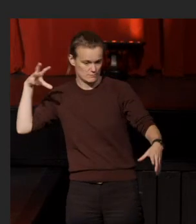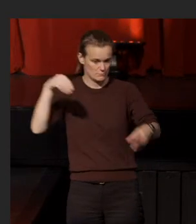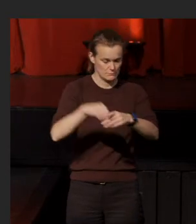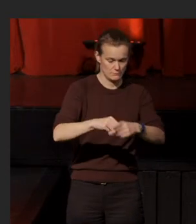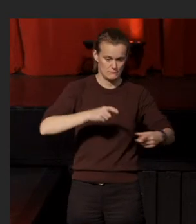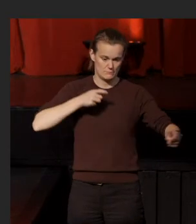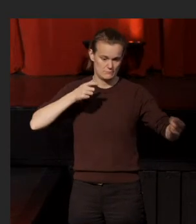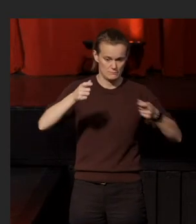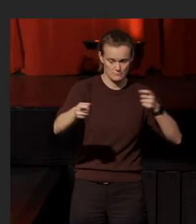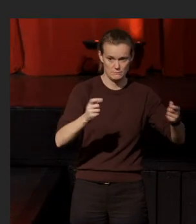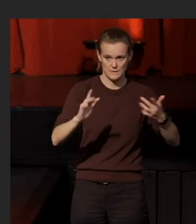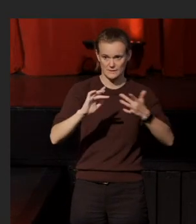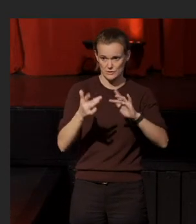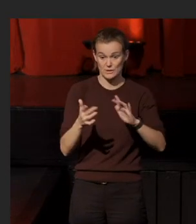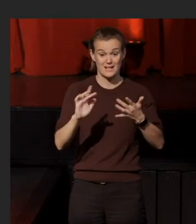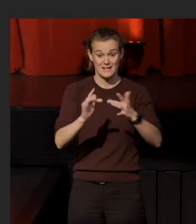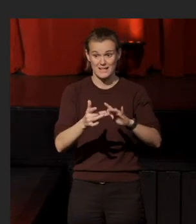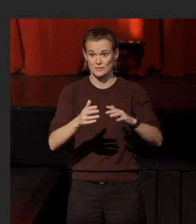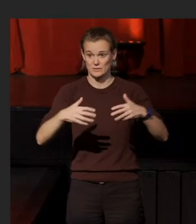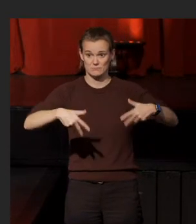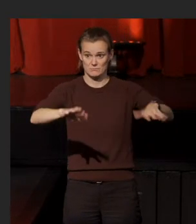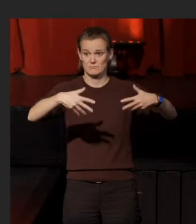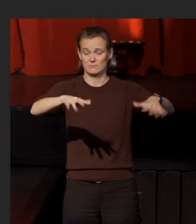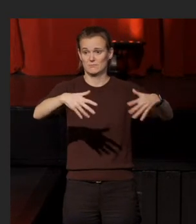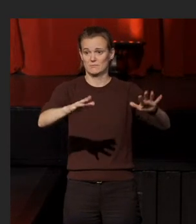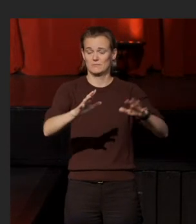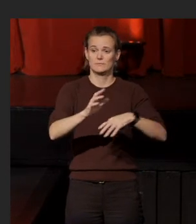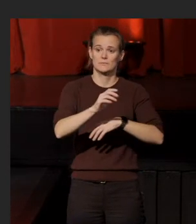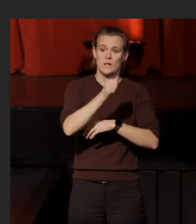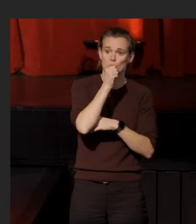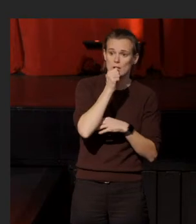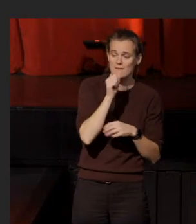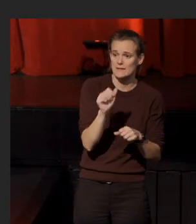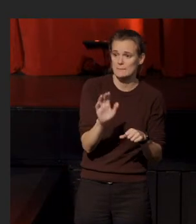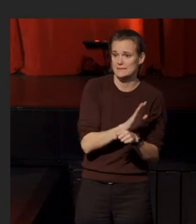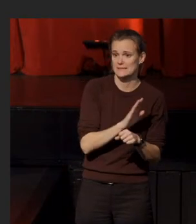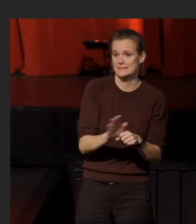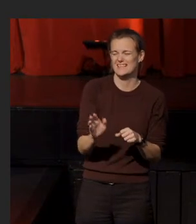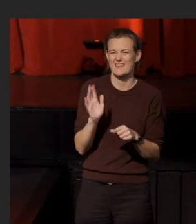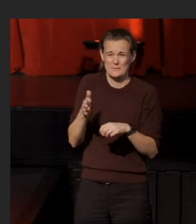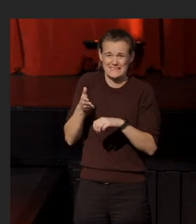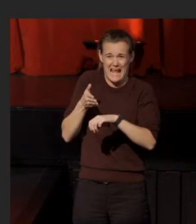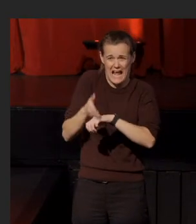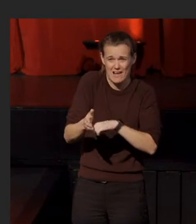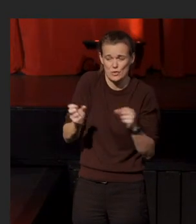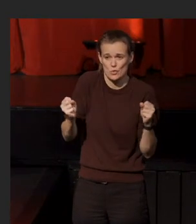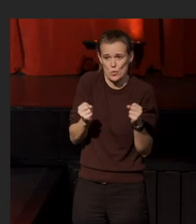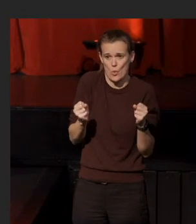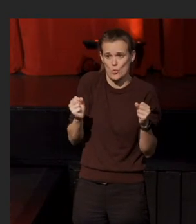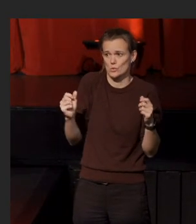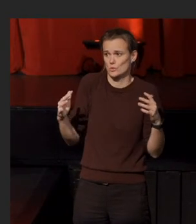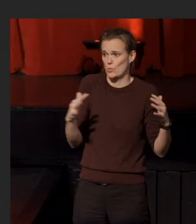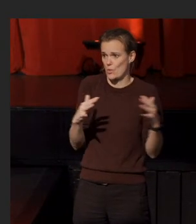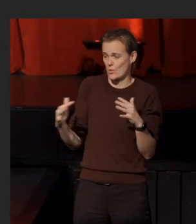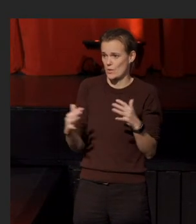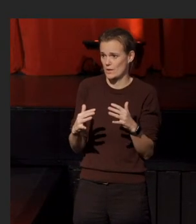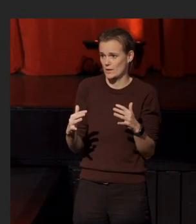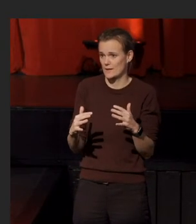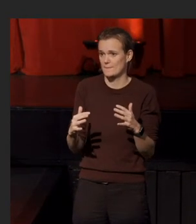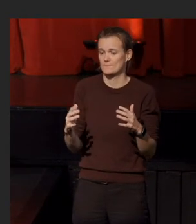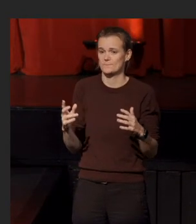mostly to the druthers of the private sector. Shortly after the Cold War, there was a lot of enthusiasm